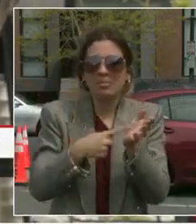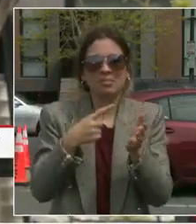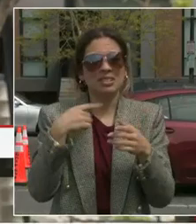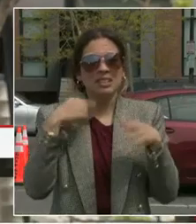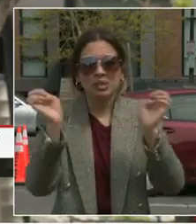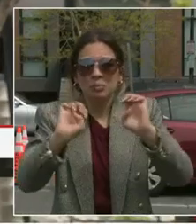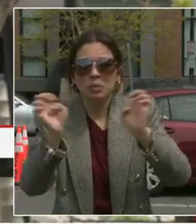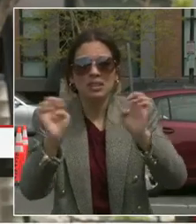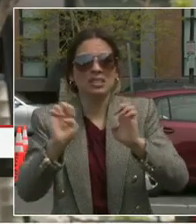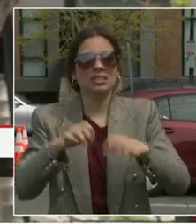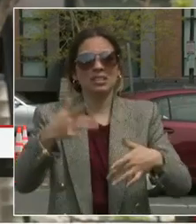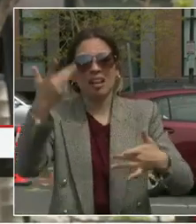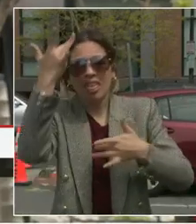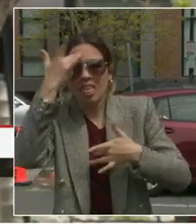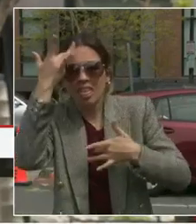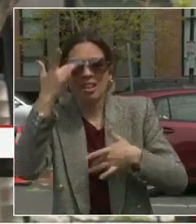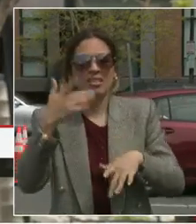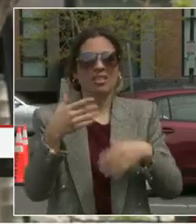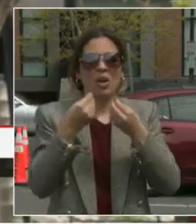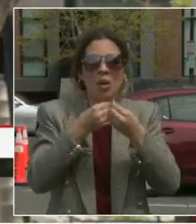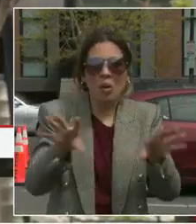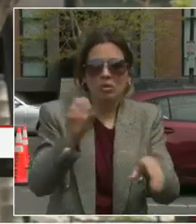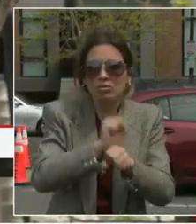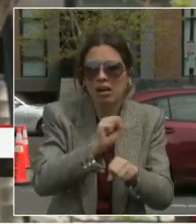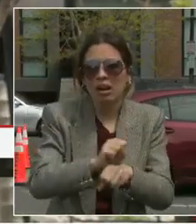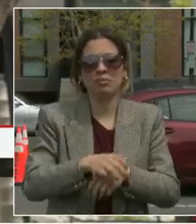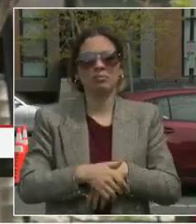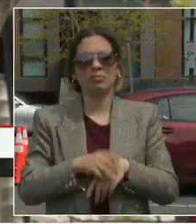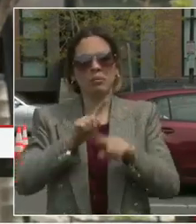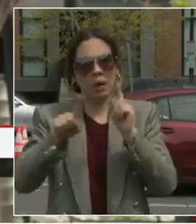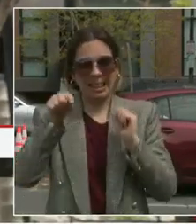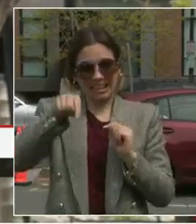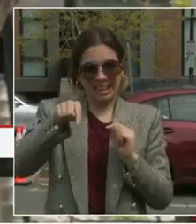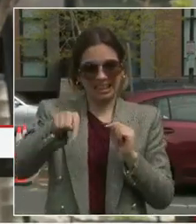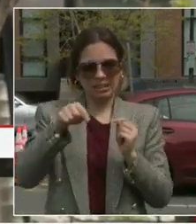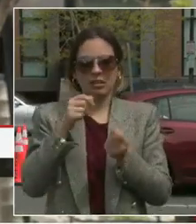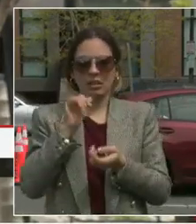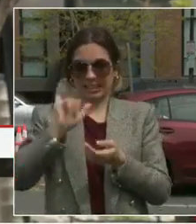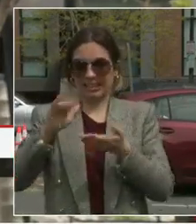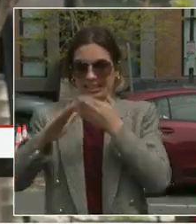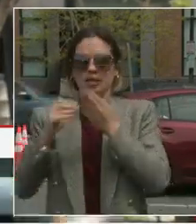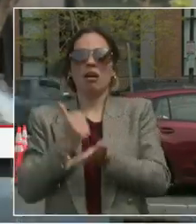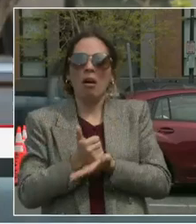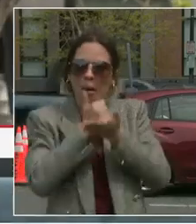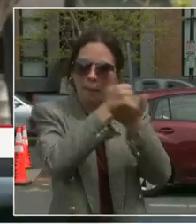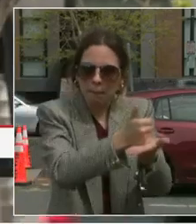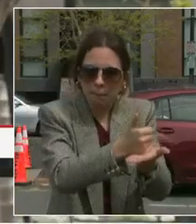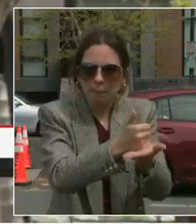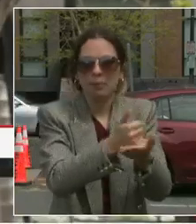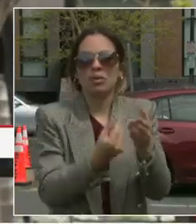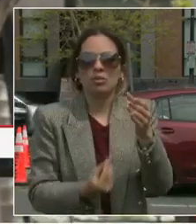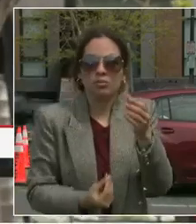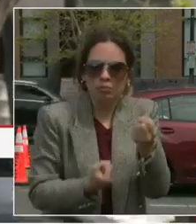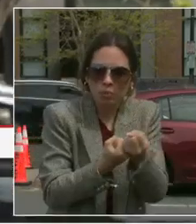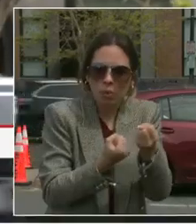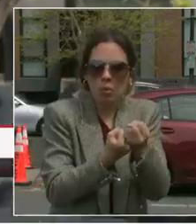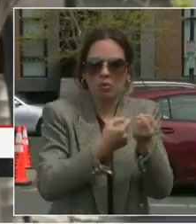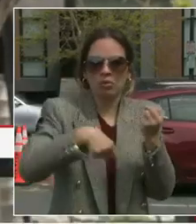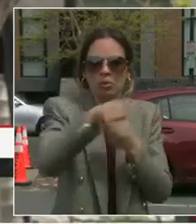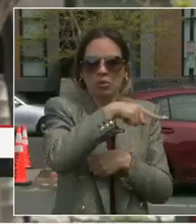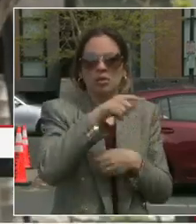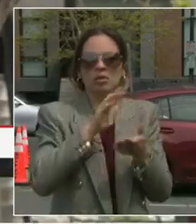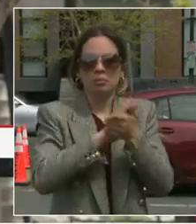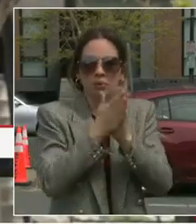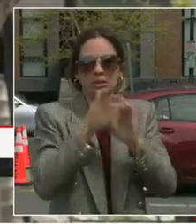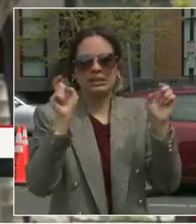illnesses, lost jobs, and the city needs to be there with a safety net to help people when they're having an emergency